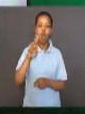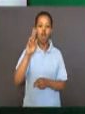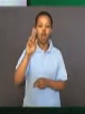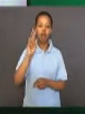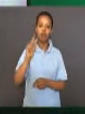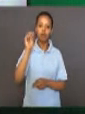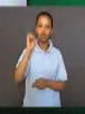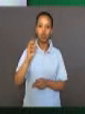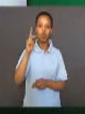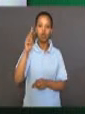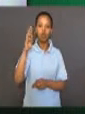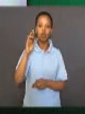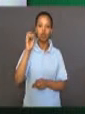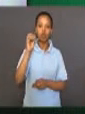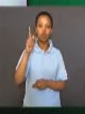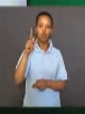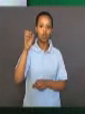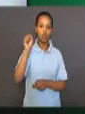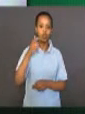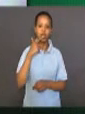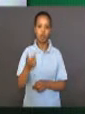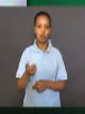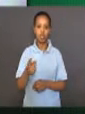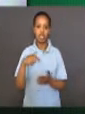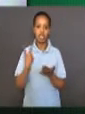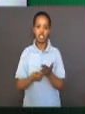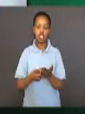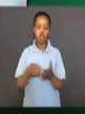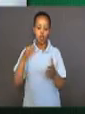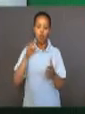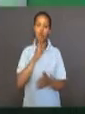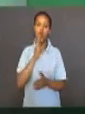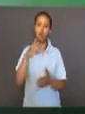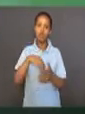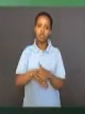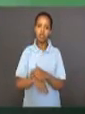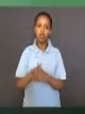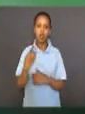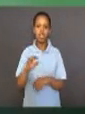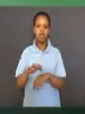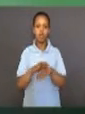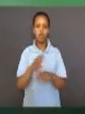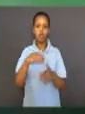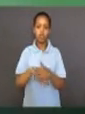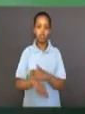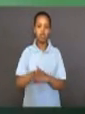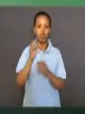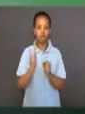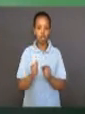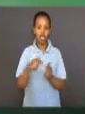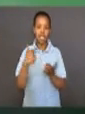They are plants on land or in the water, such as water